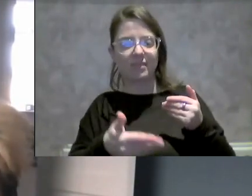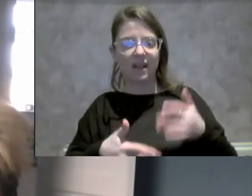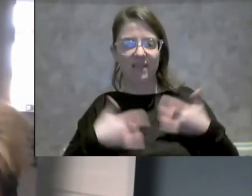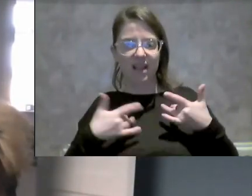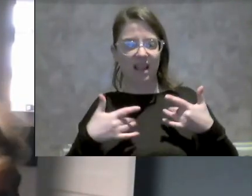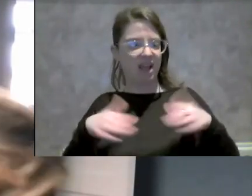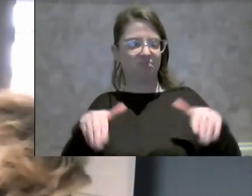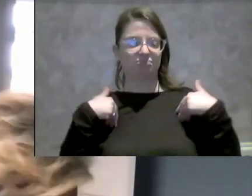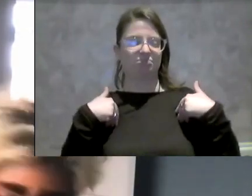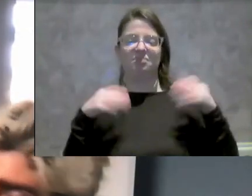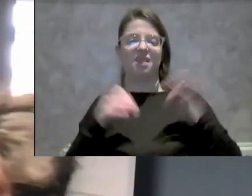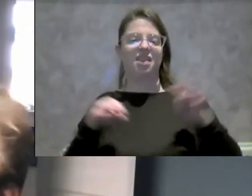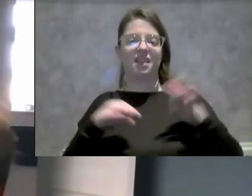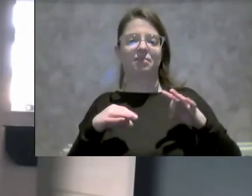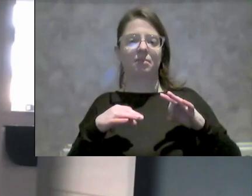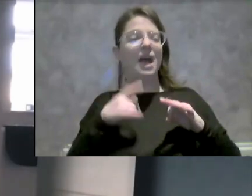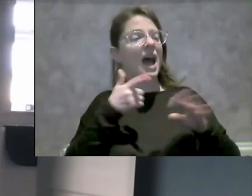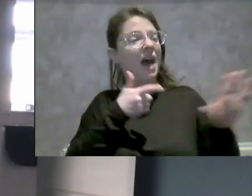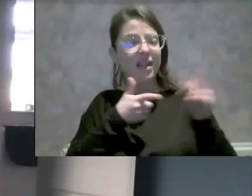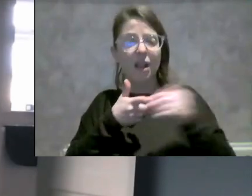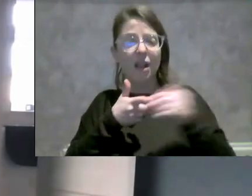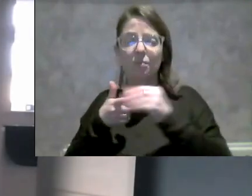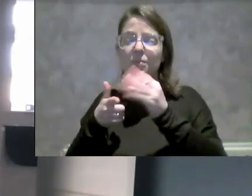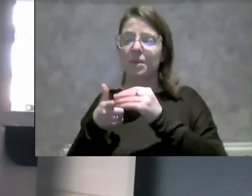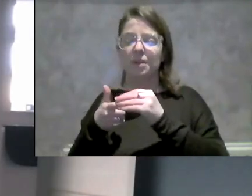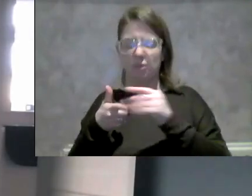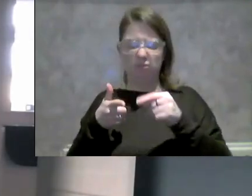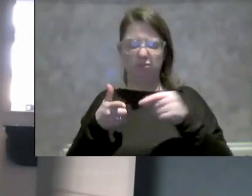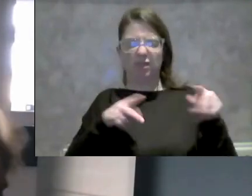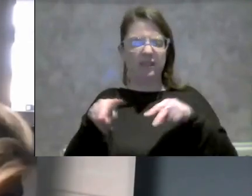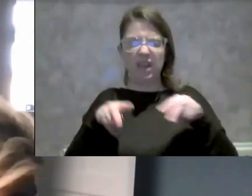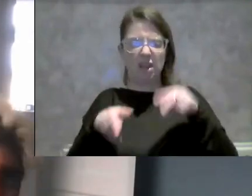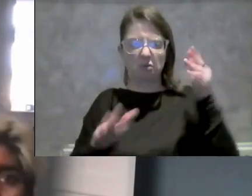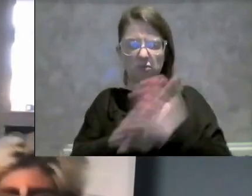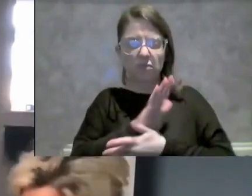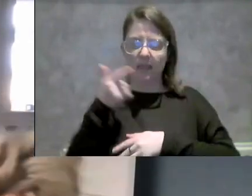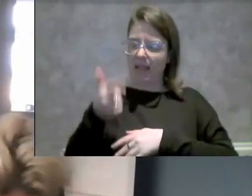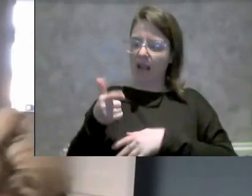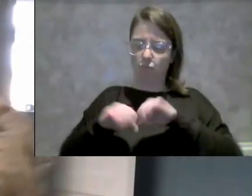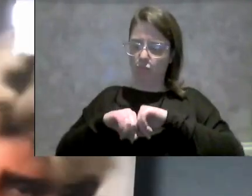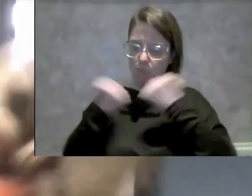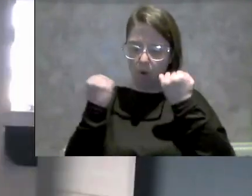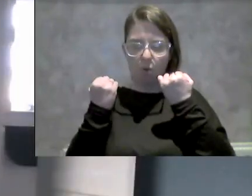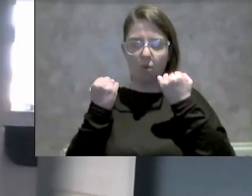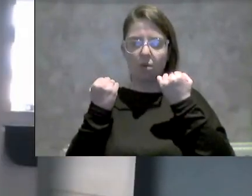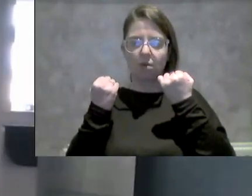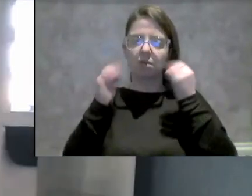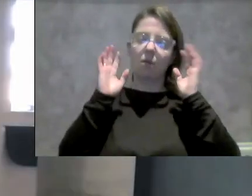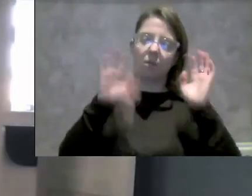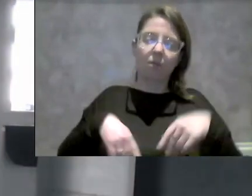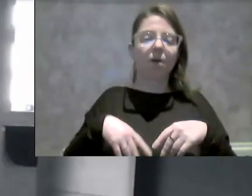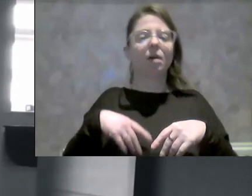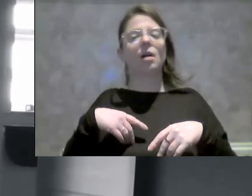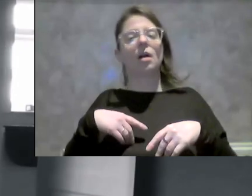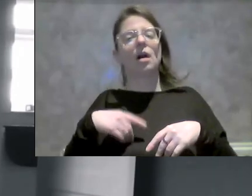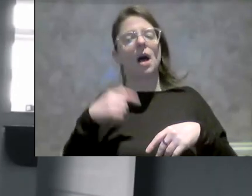film some stuff, but in the end it all went missing. The video got corrupted, the camera broke. So guess what? I'm taking the